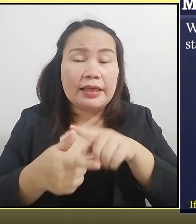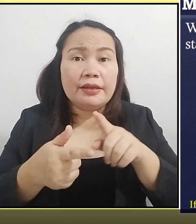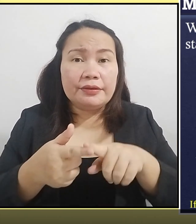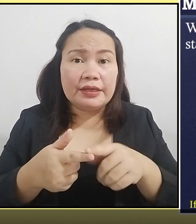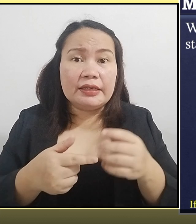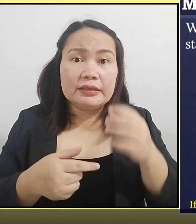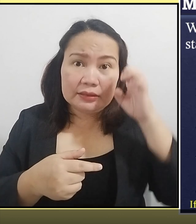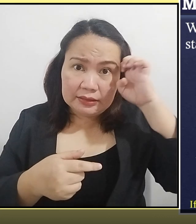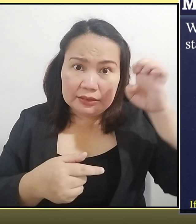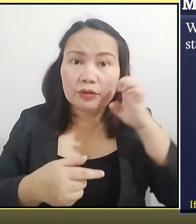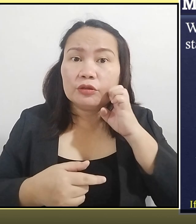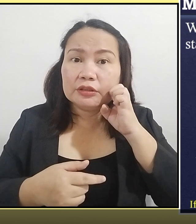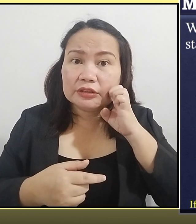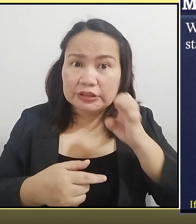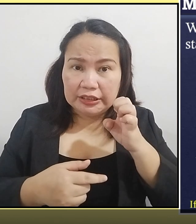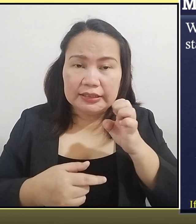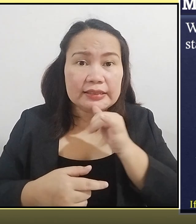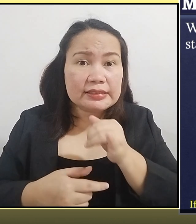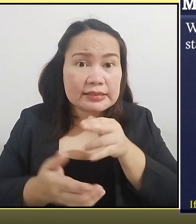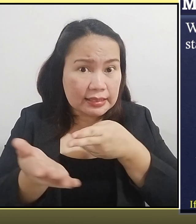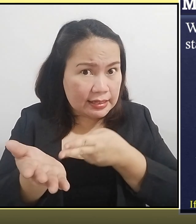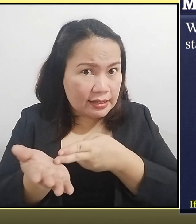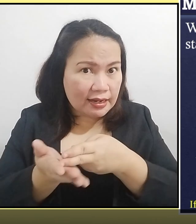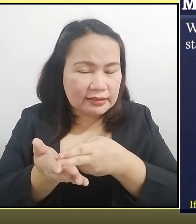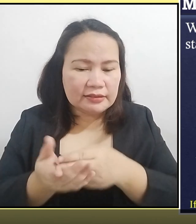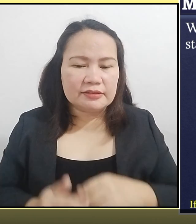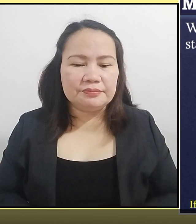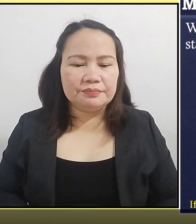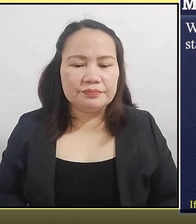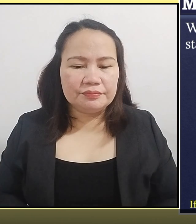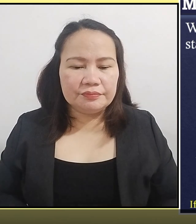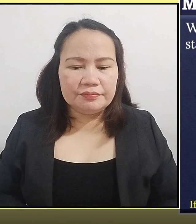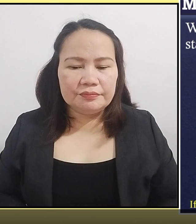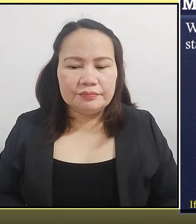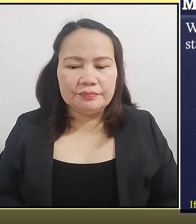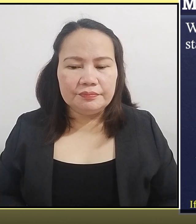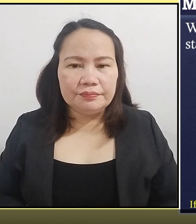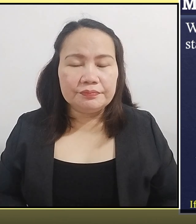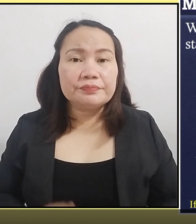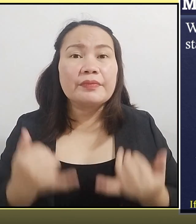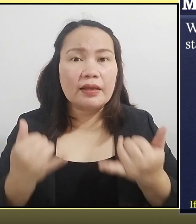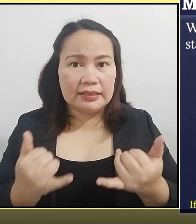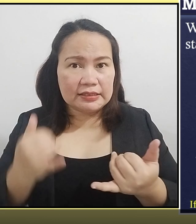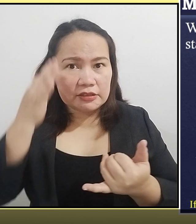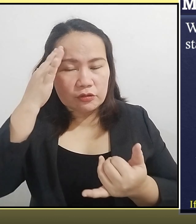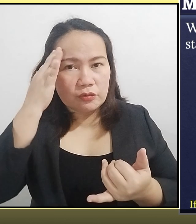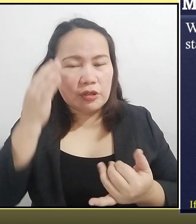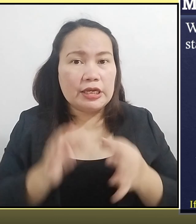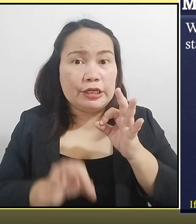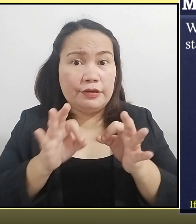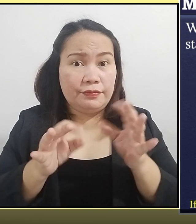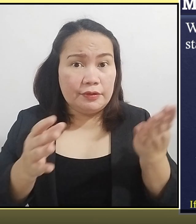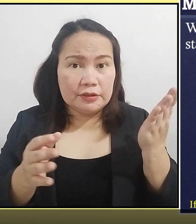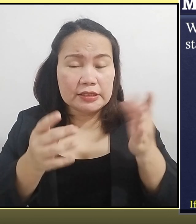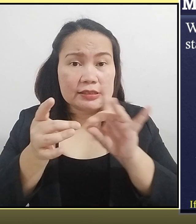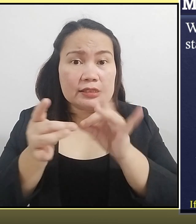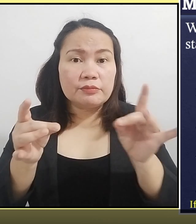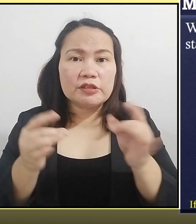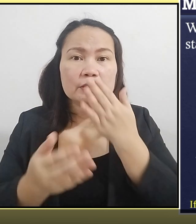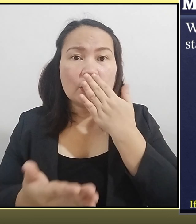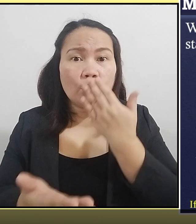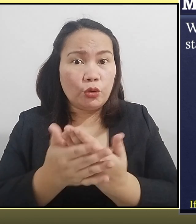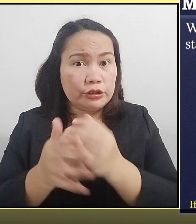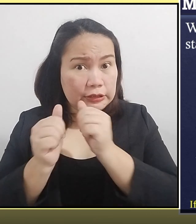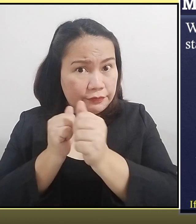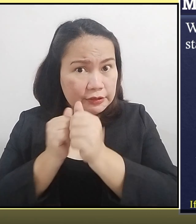honest. Okay, so let us now identify if the given if-then statements is a good definition